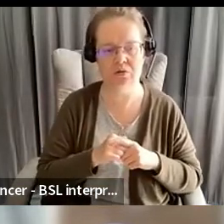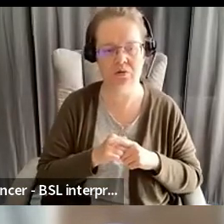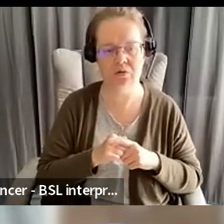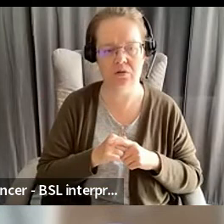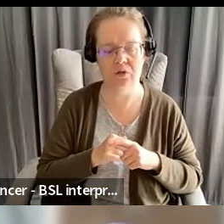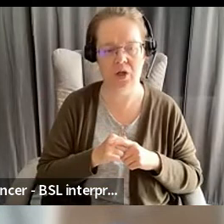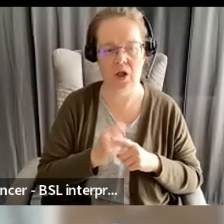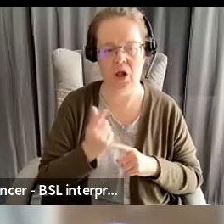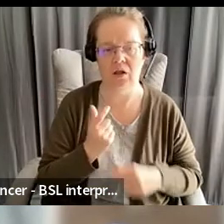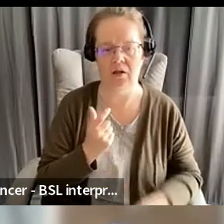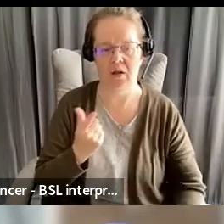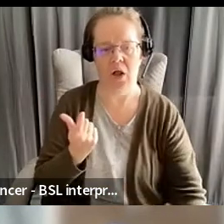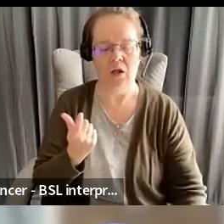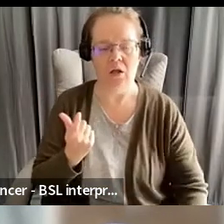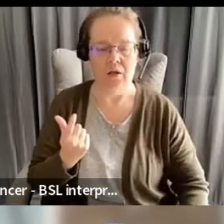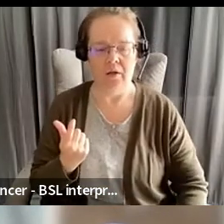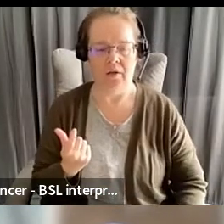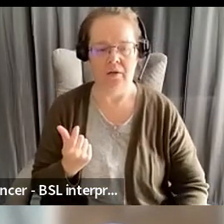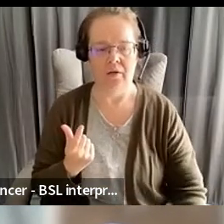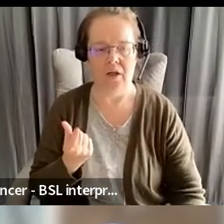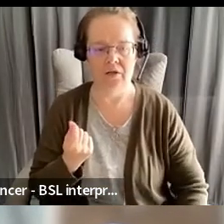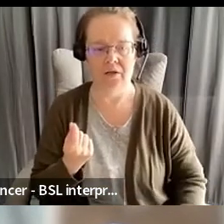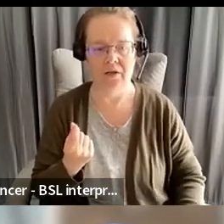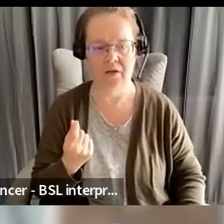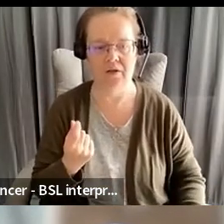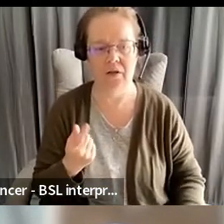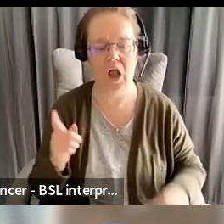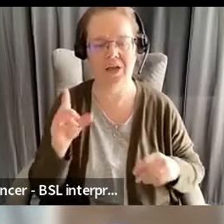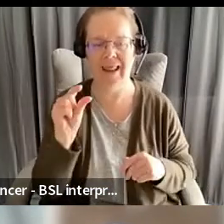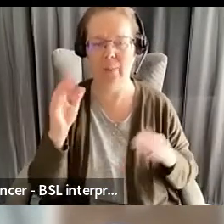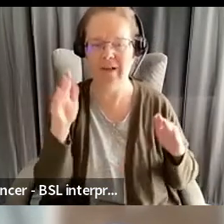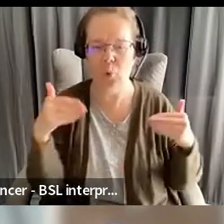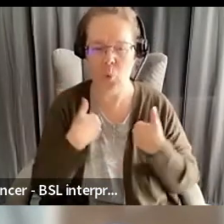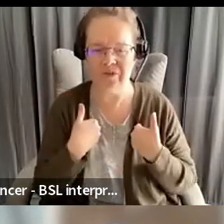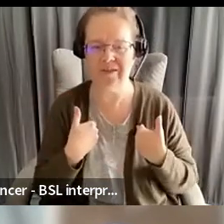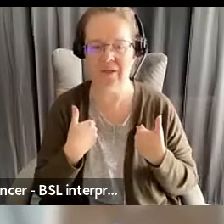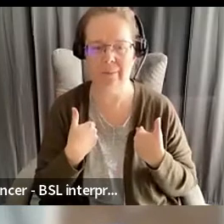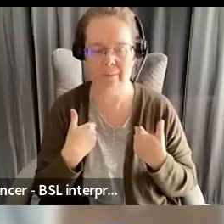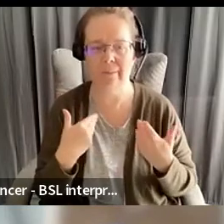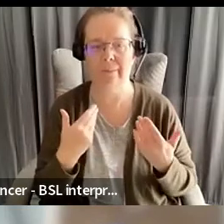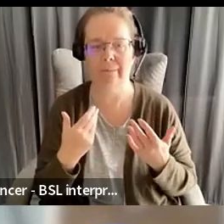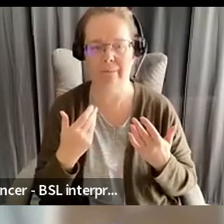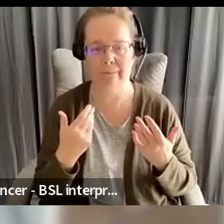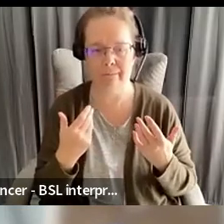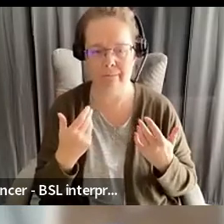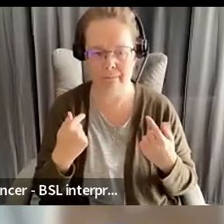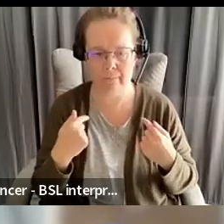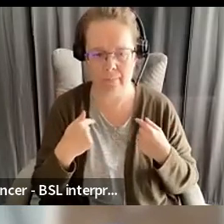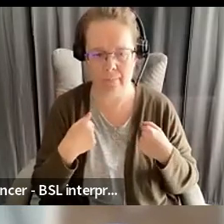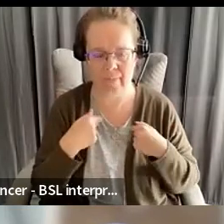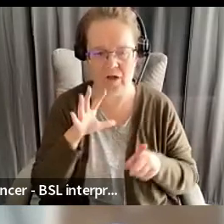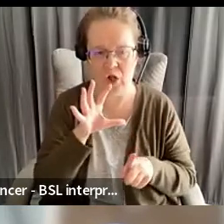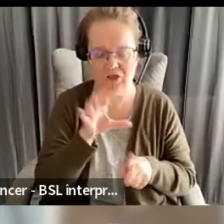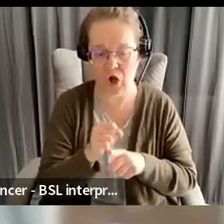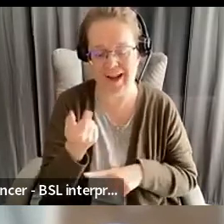soon. So yes, I'll be somewhere in the autism scale. But also I went through another low time last